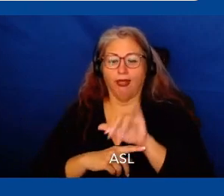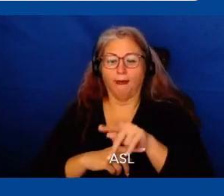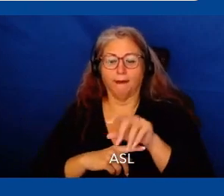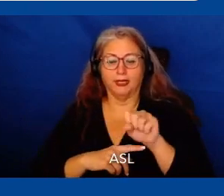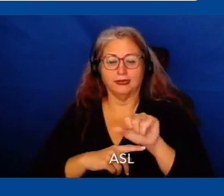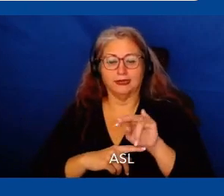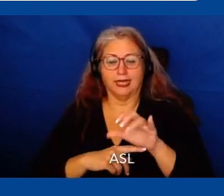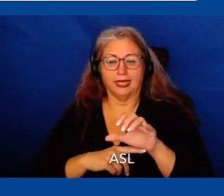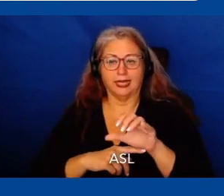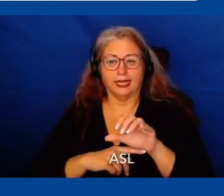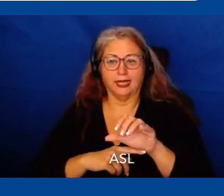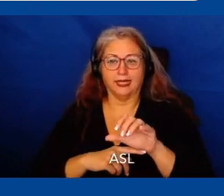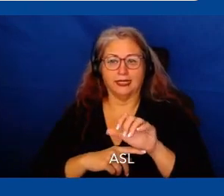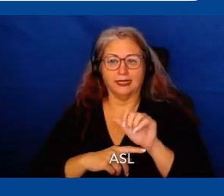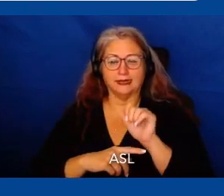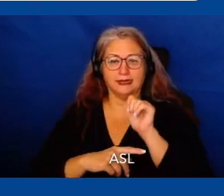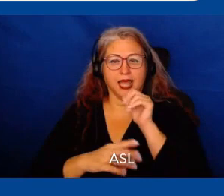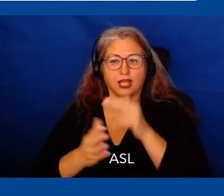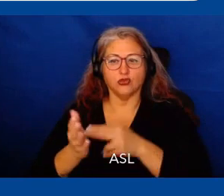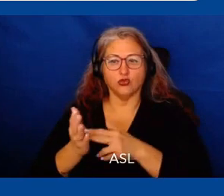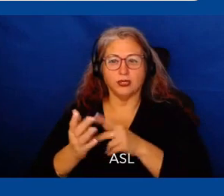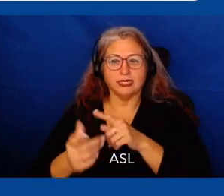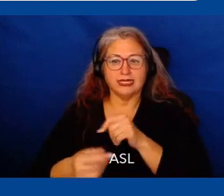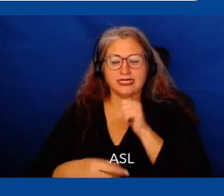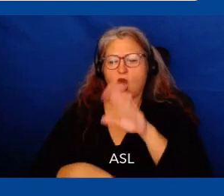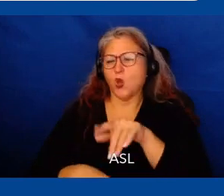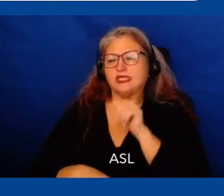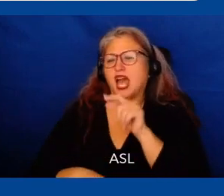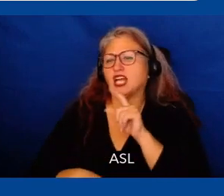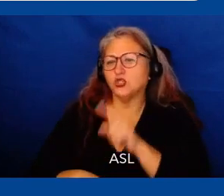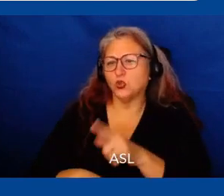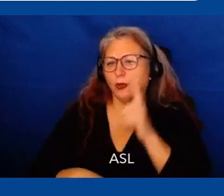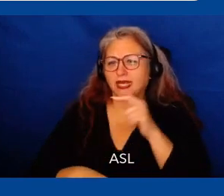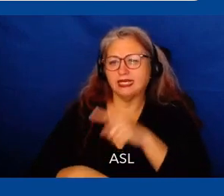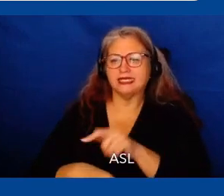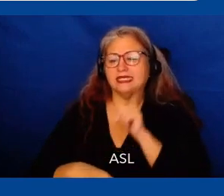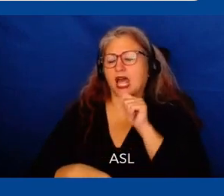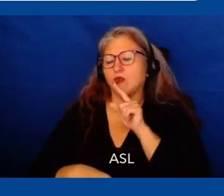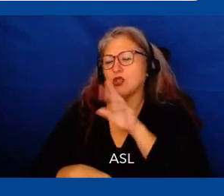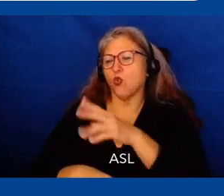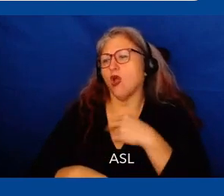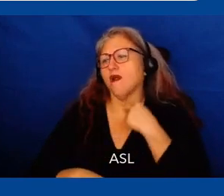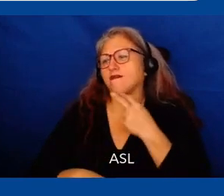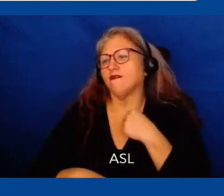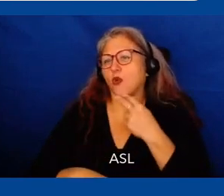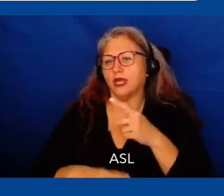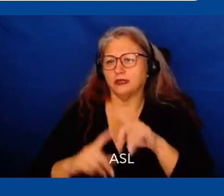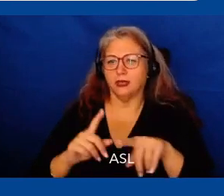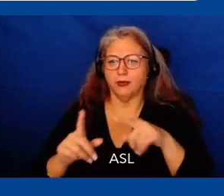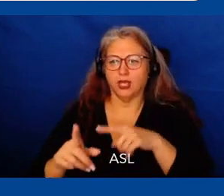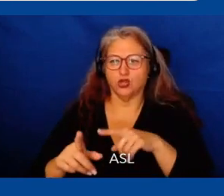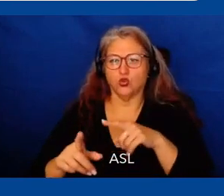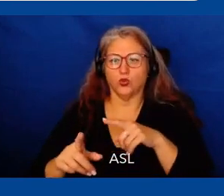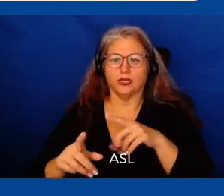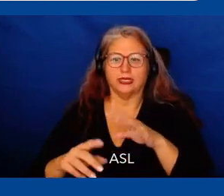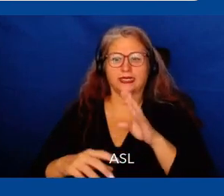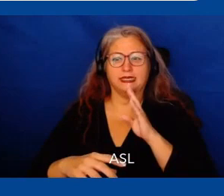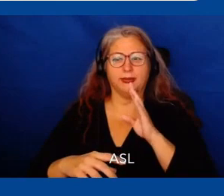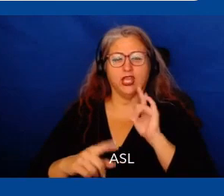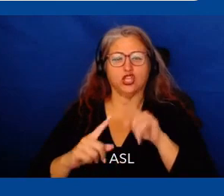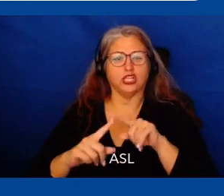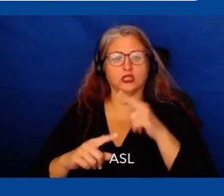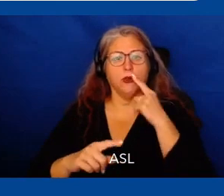Like, uh, they say it's not true, because it's not your voice, but you are like speaking, like